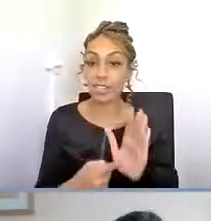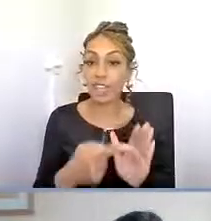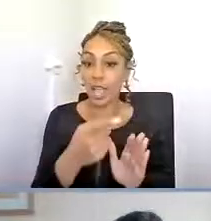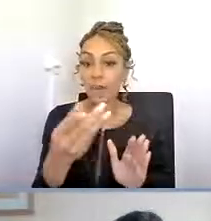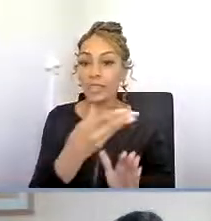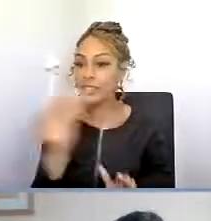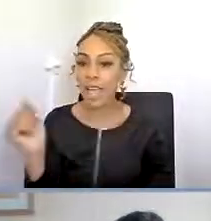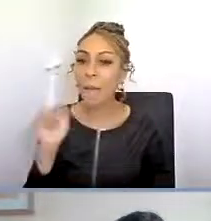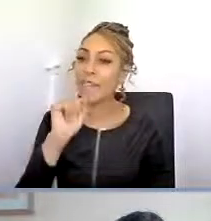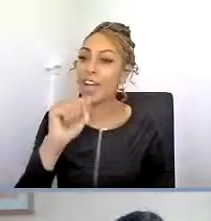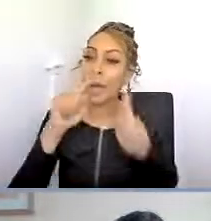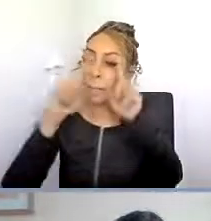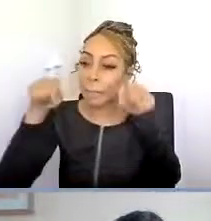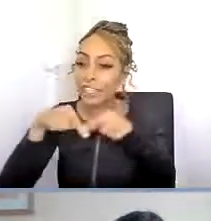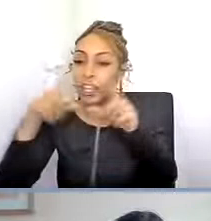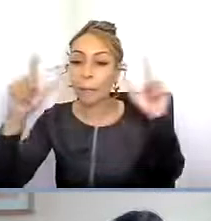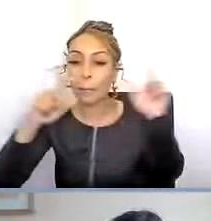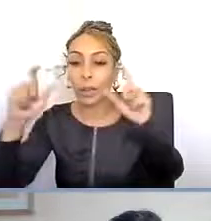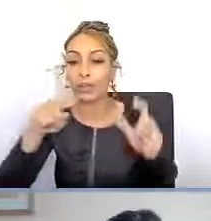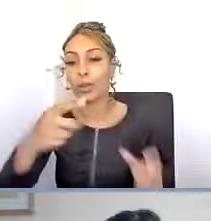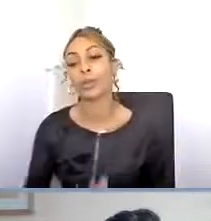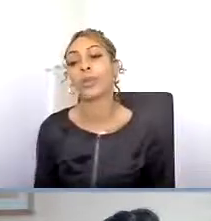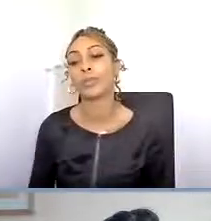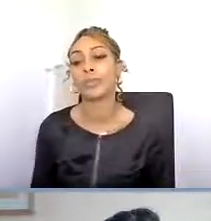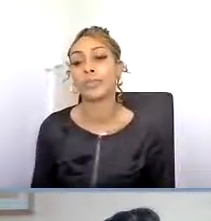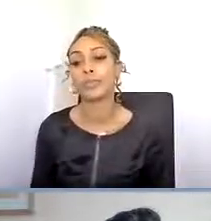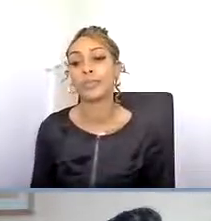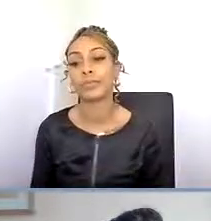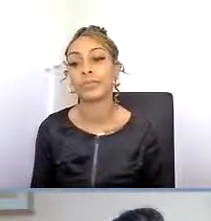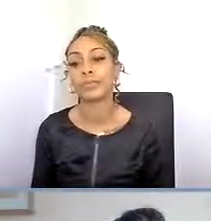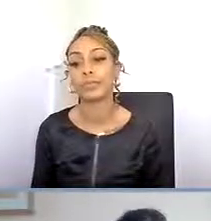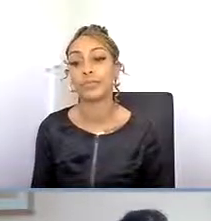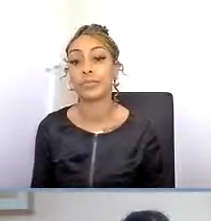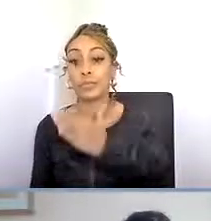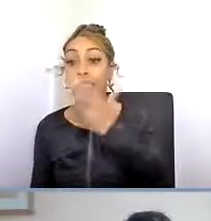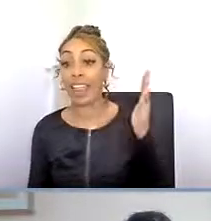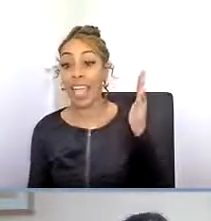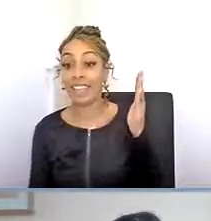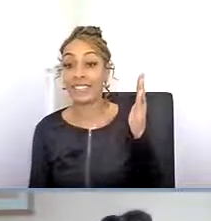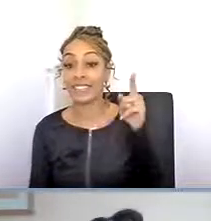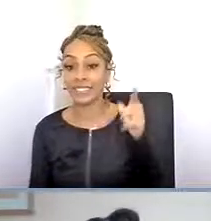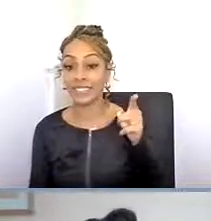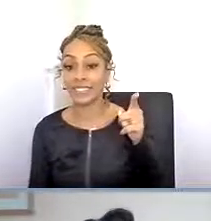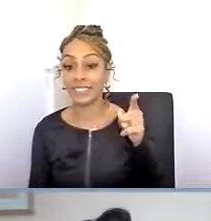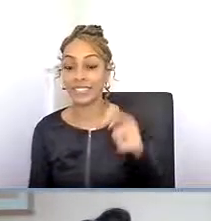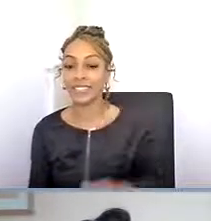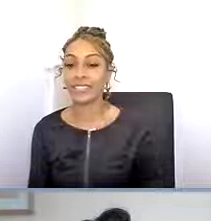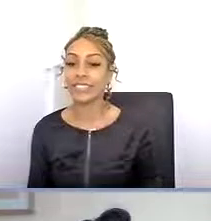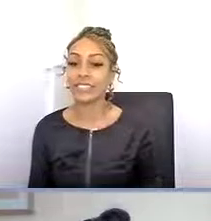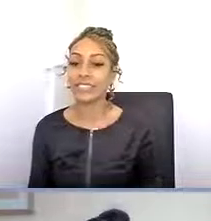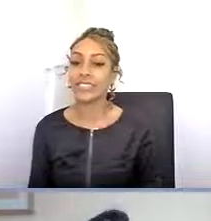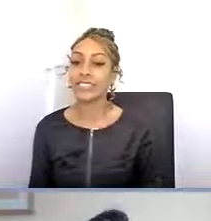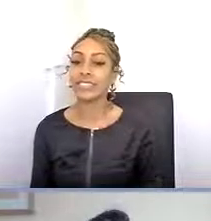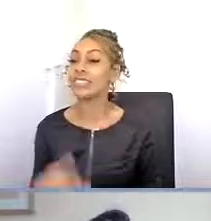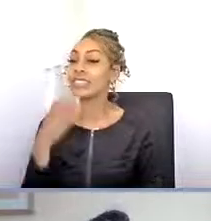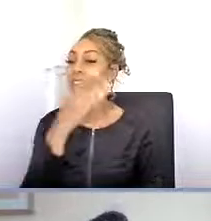some photographs taken. So the photograph on the left-hand side of the screen is when Carrington was at the